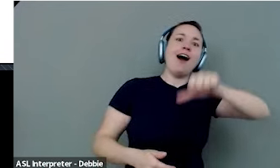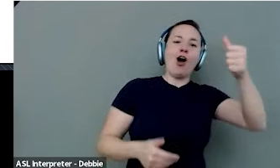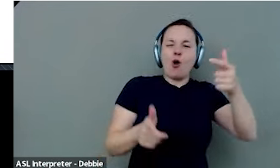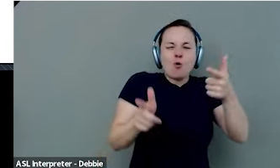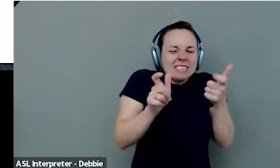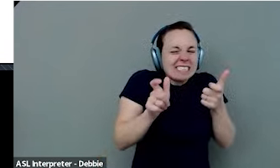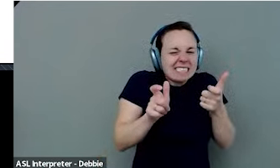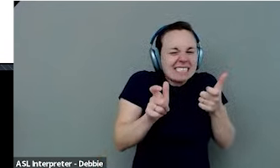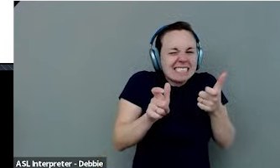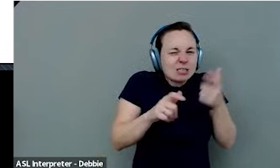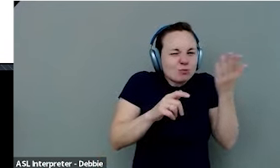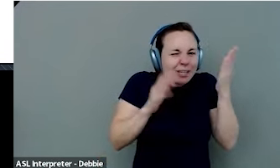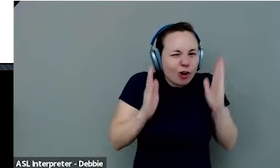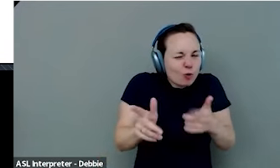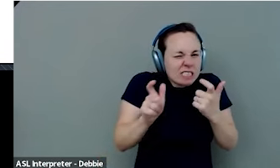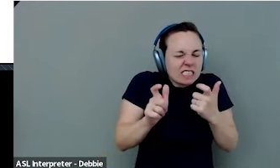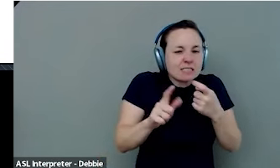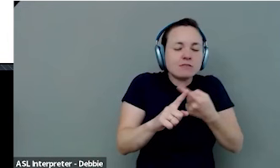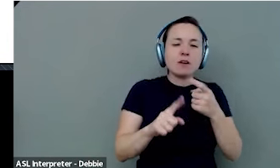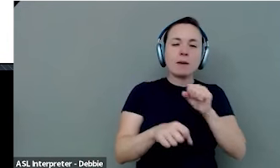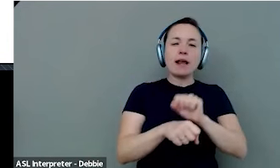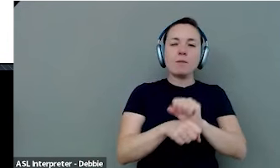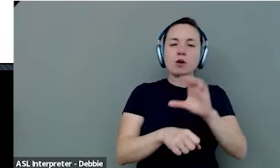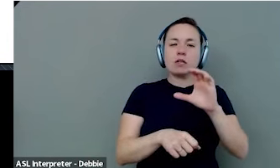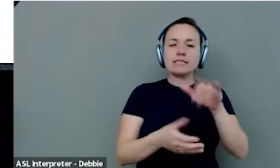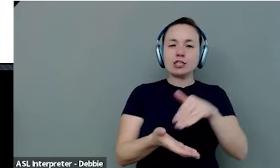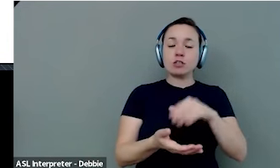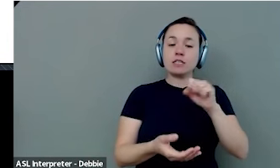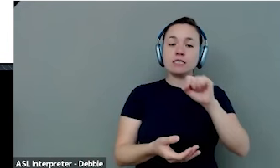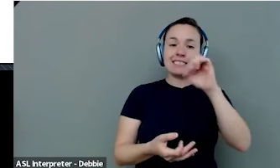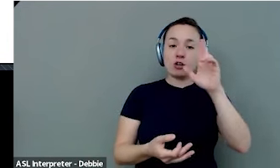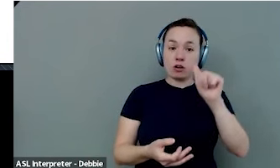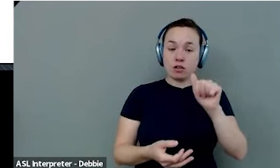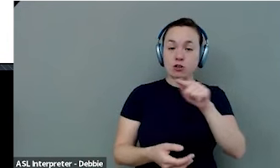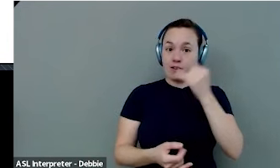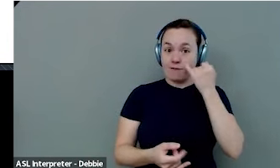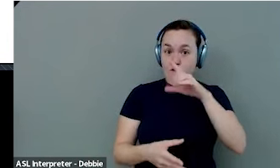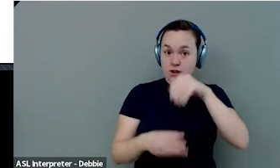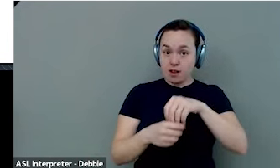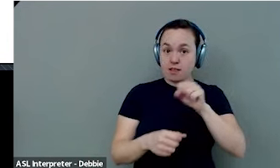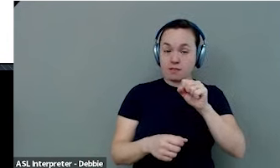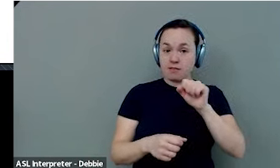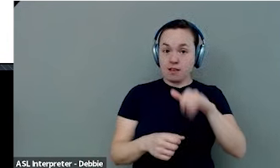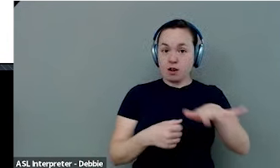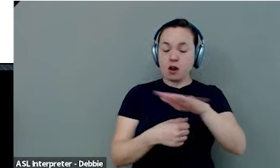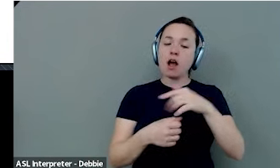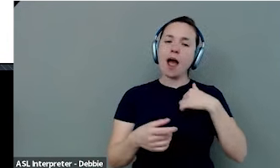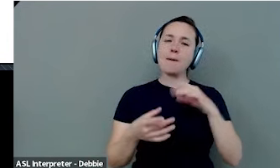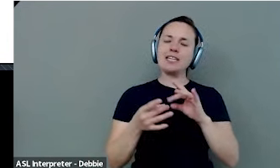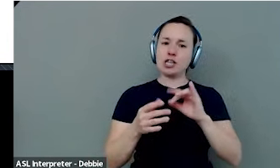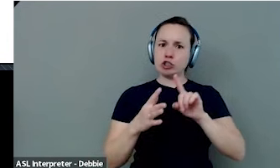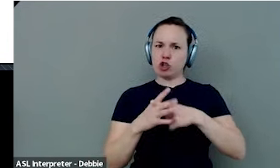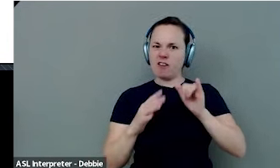quick presenter from the Labor Center. Sierra, if you're in the space, as I mentioned at the start of our